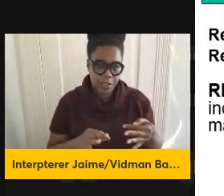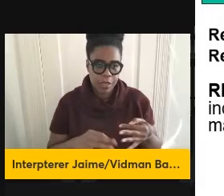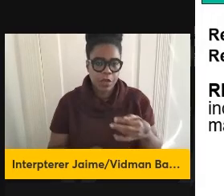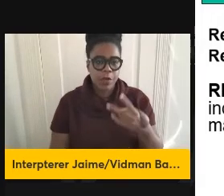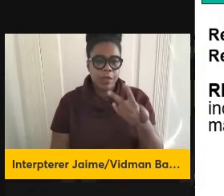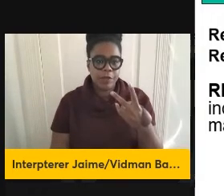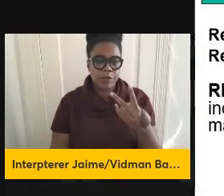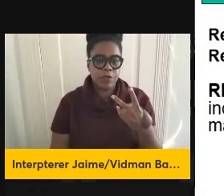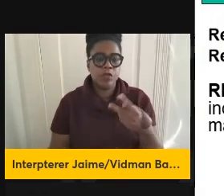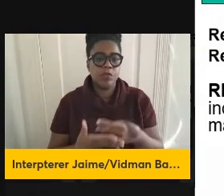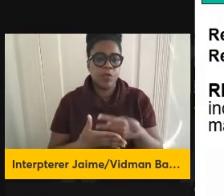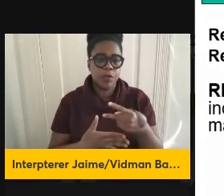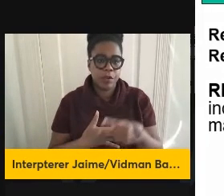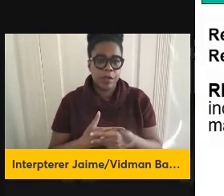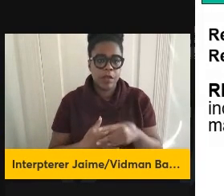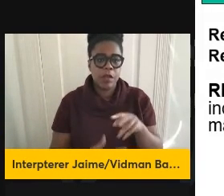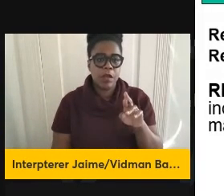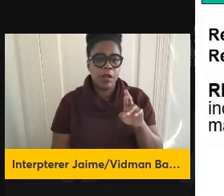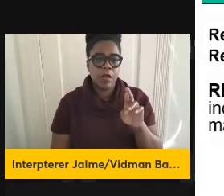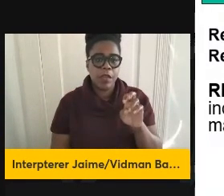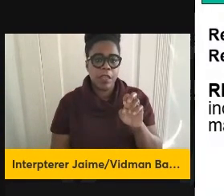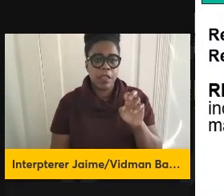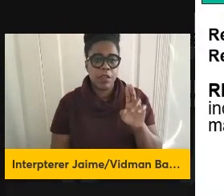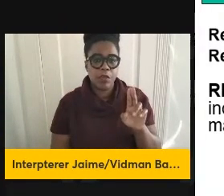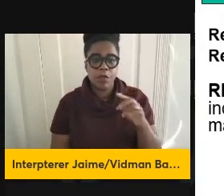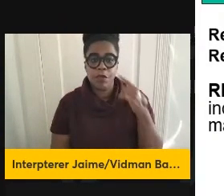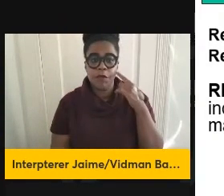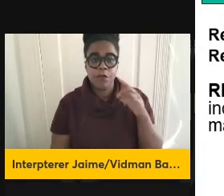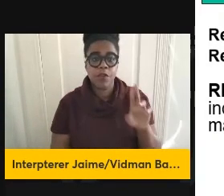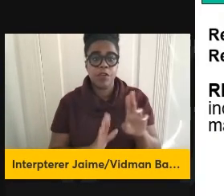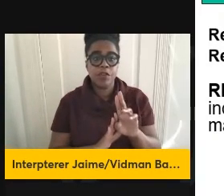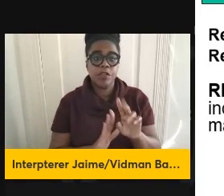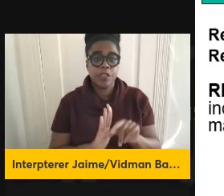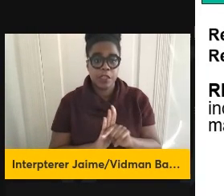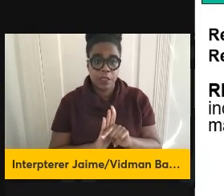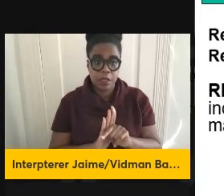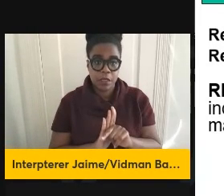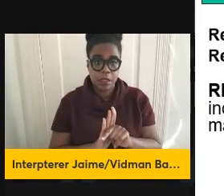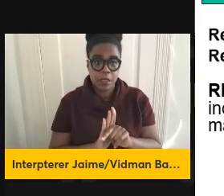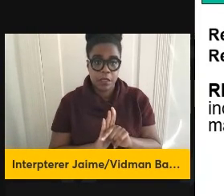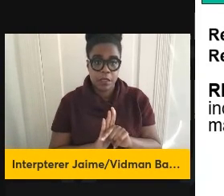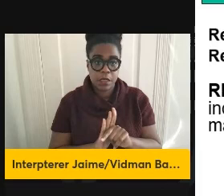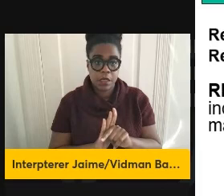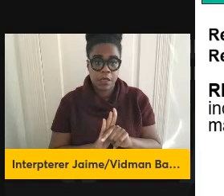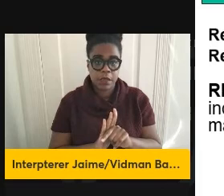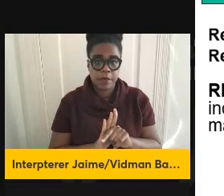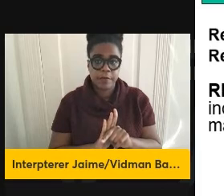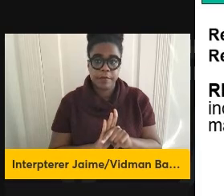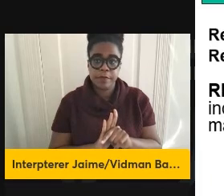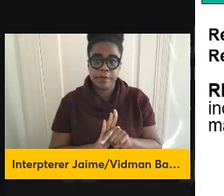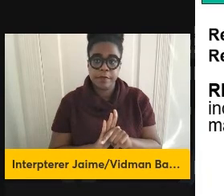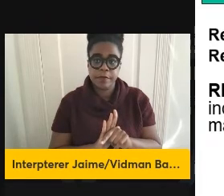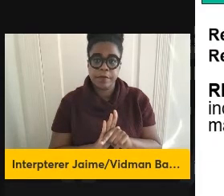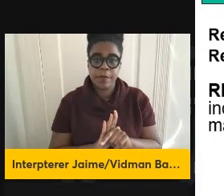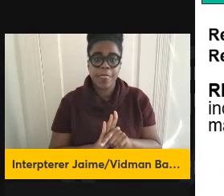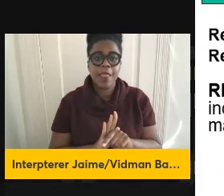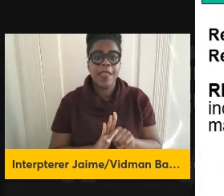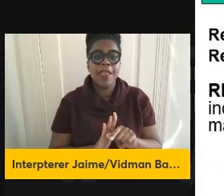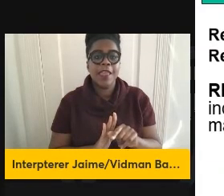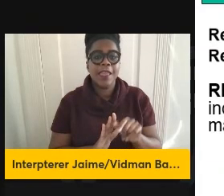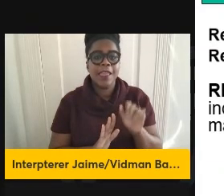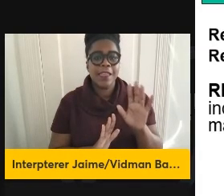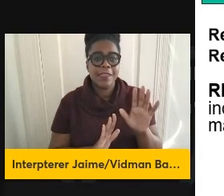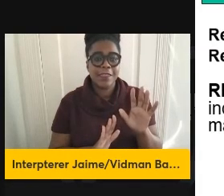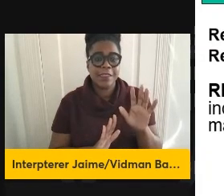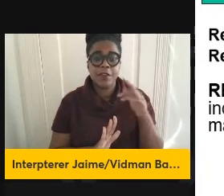programs. REU, Research Experience for Undergraduates. I'll do that first. It's a summer program